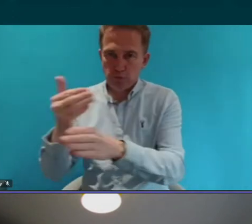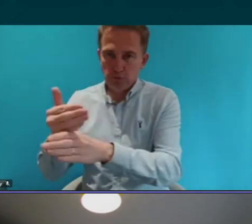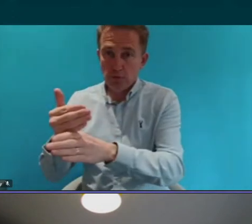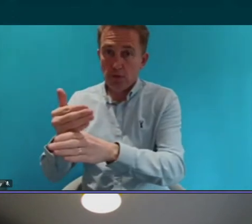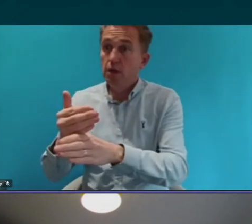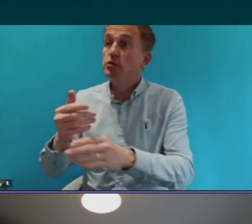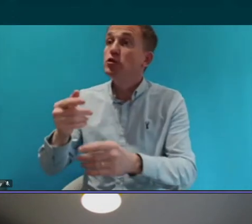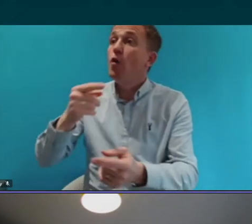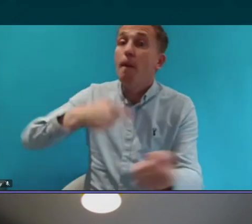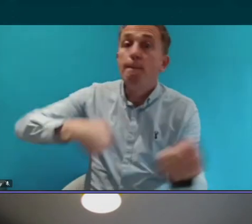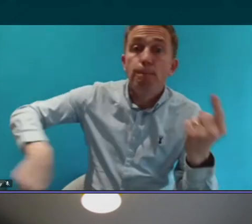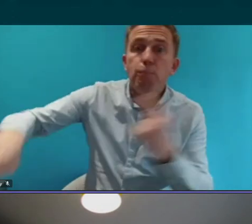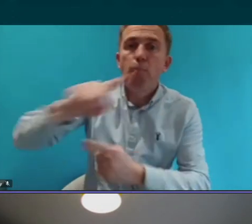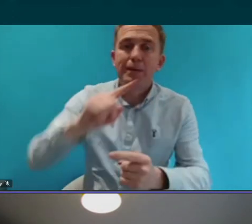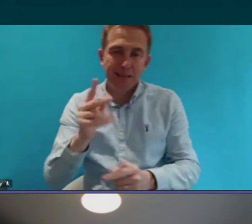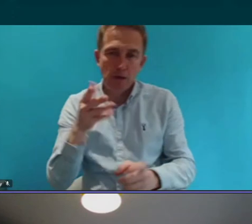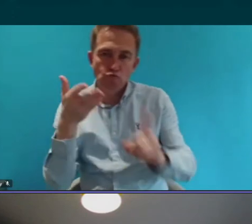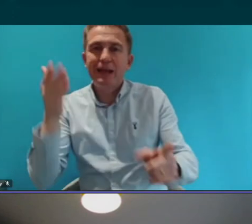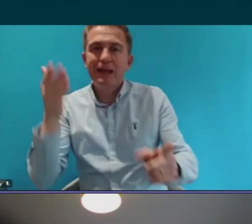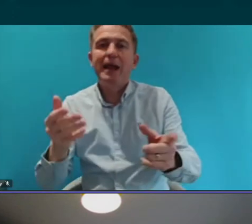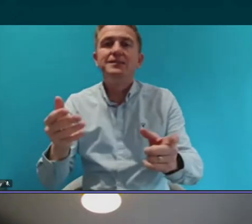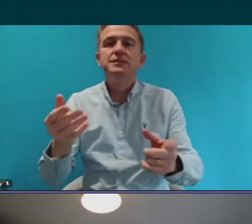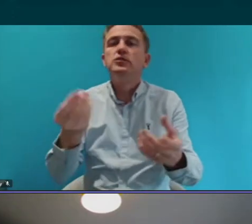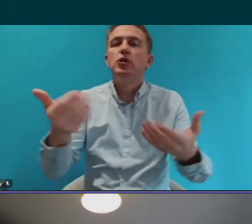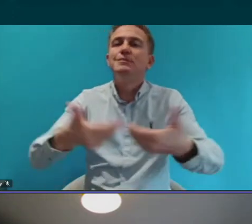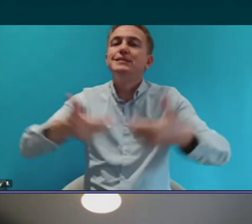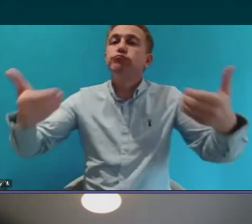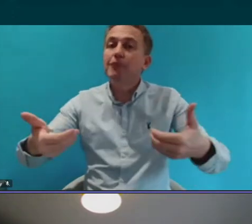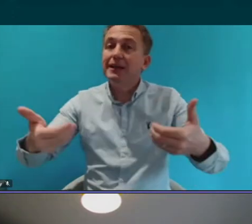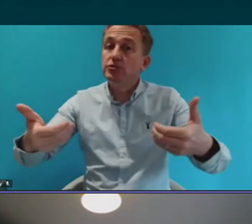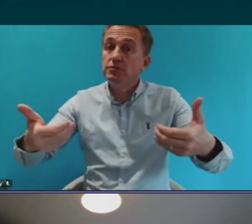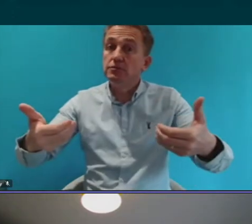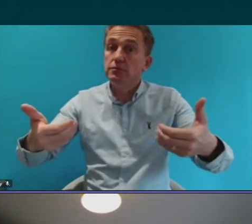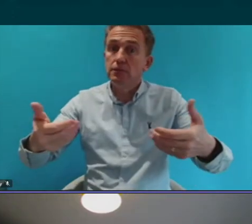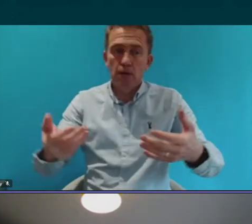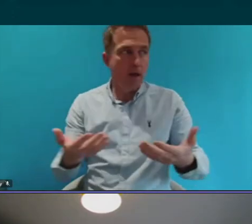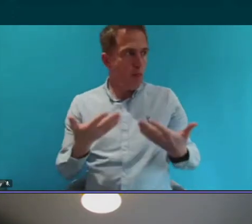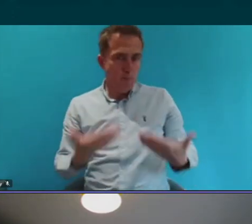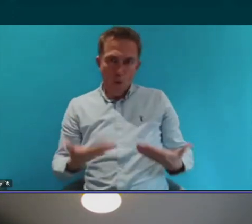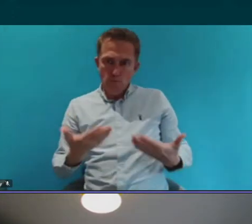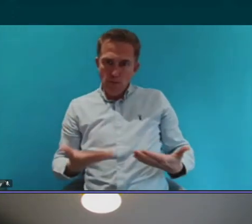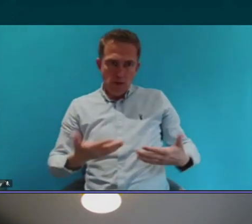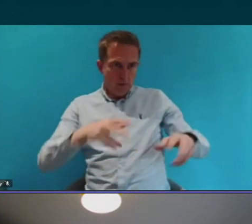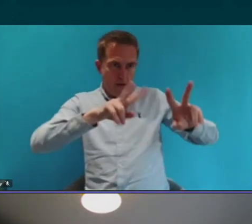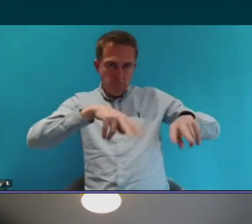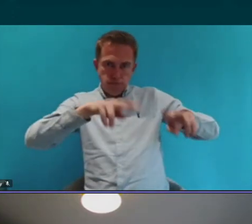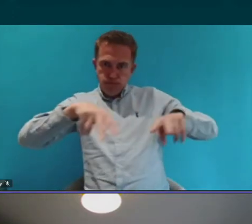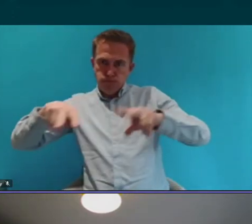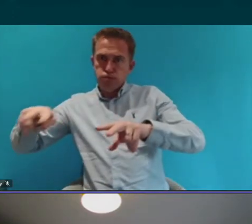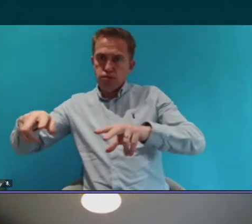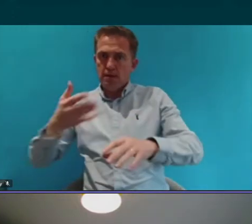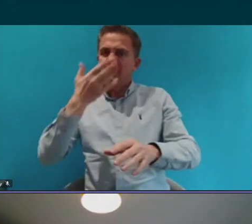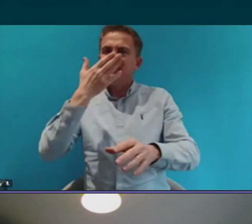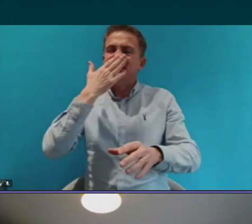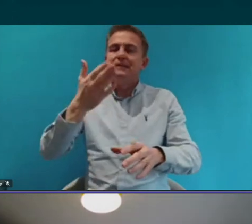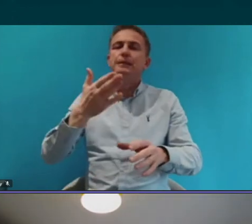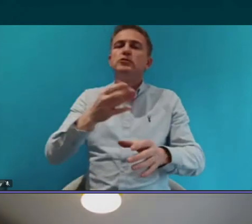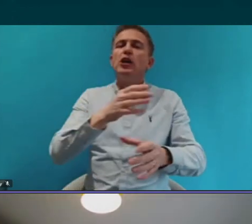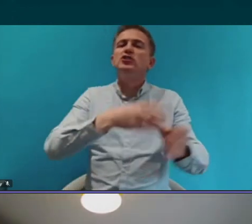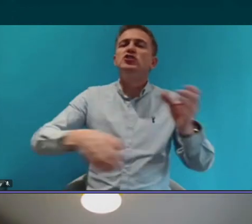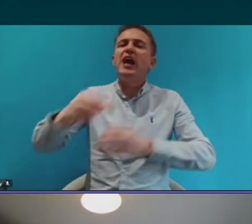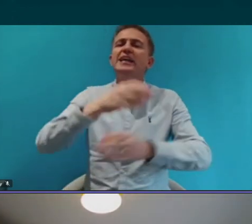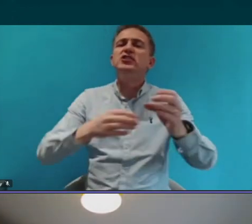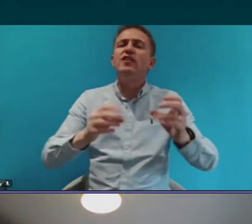some element of separation, because at present all we are seeing is the shuffle of deck chairs on